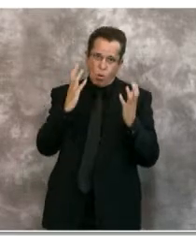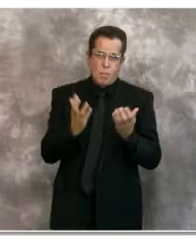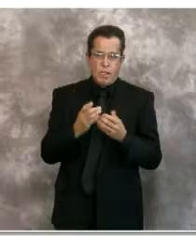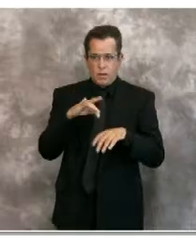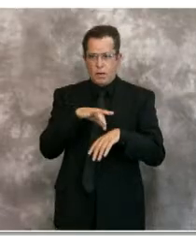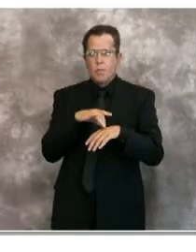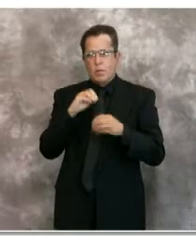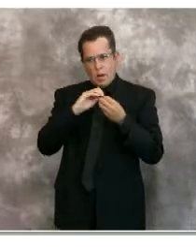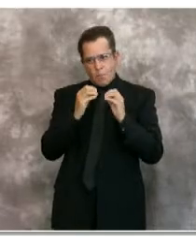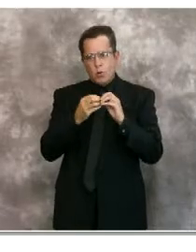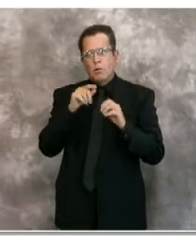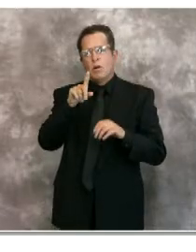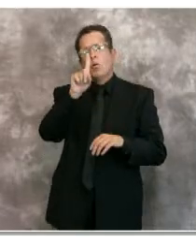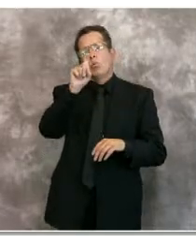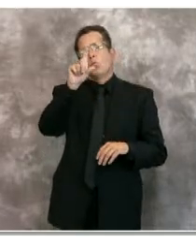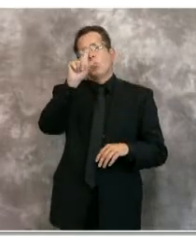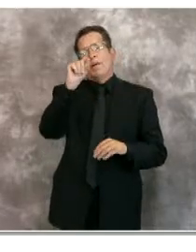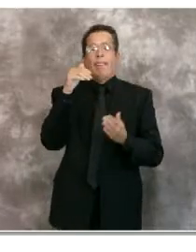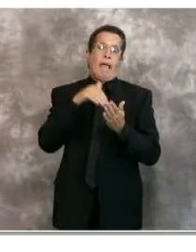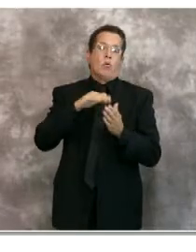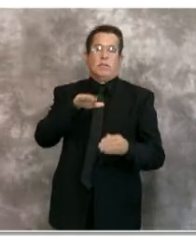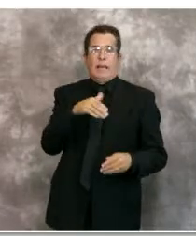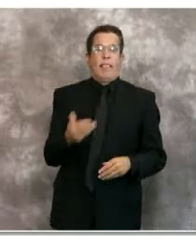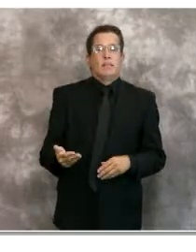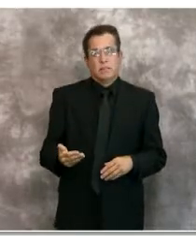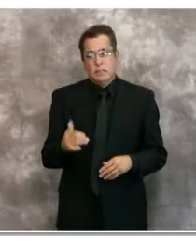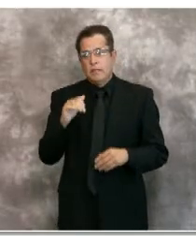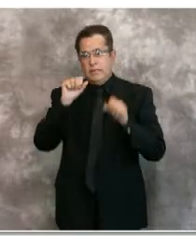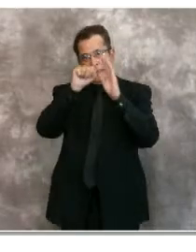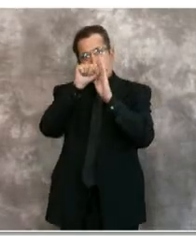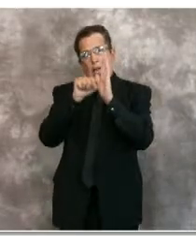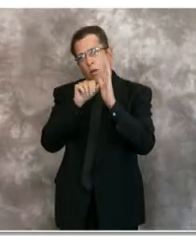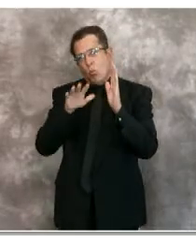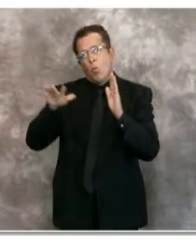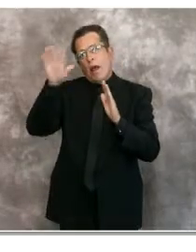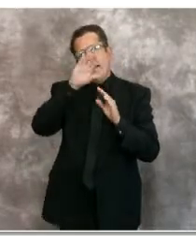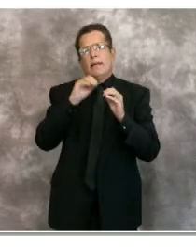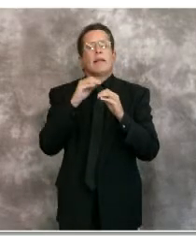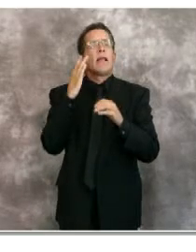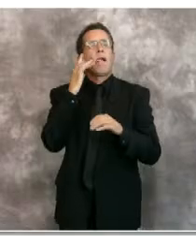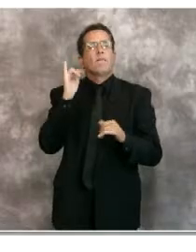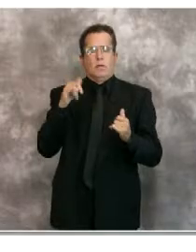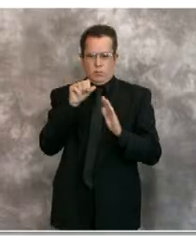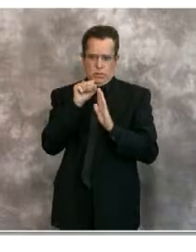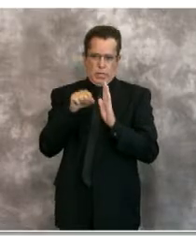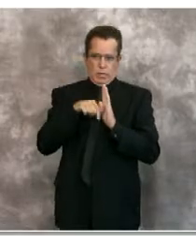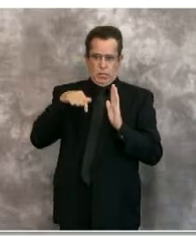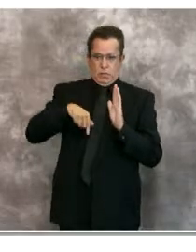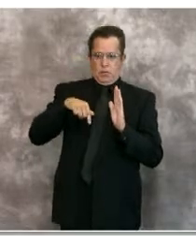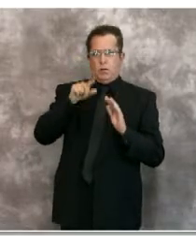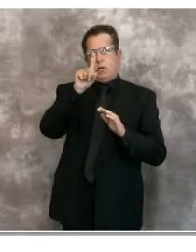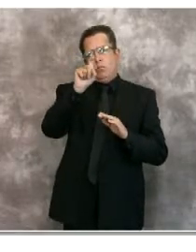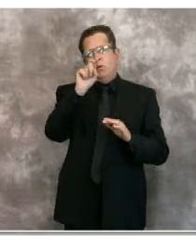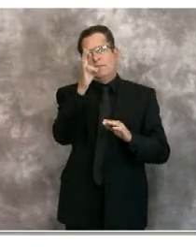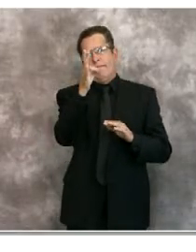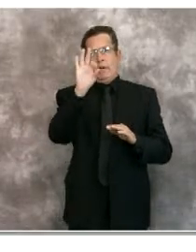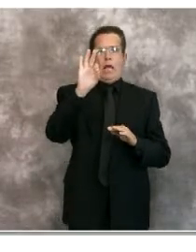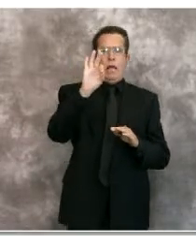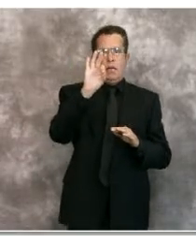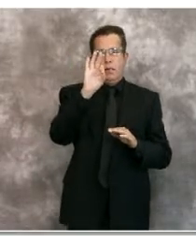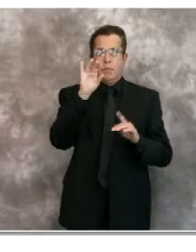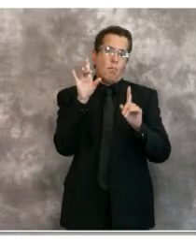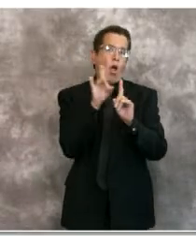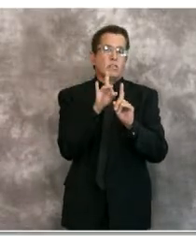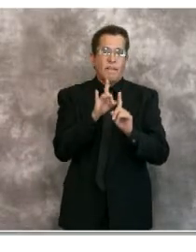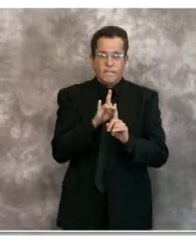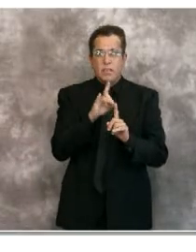over 120,000 deaths. Statewide, California is reporting almost 179